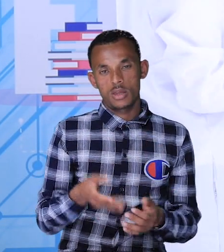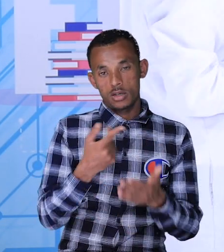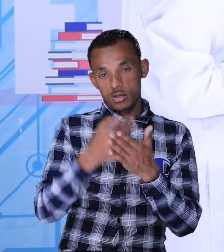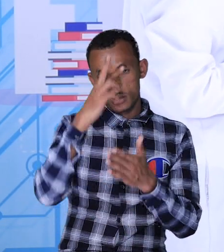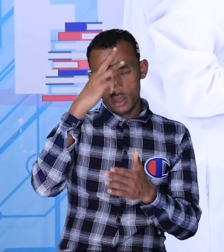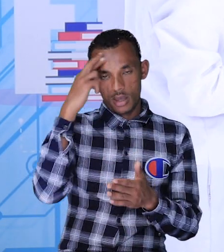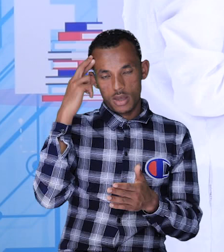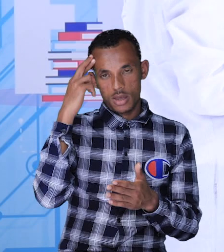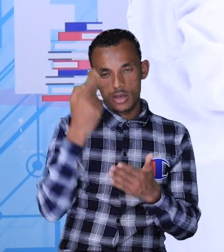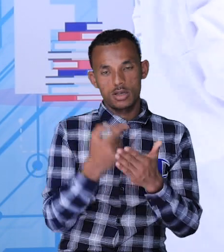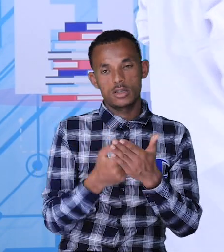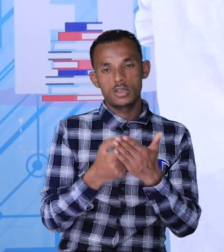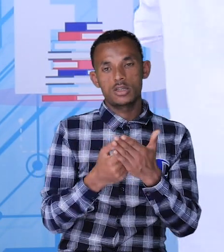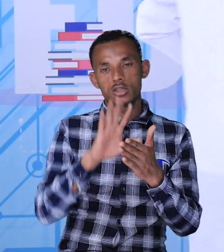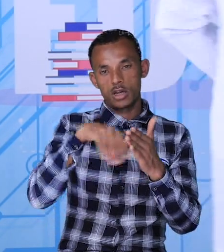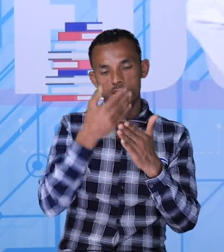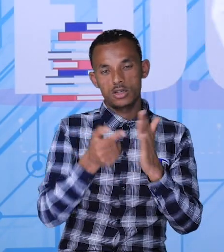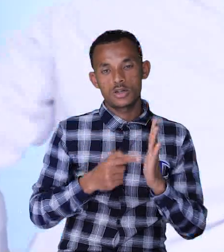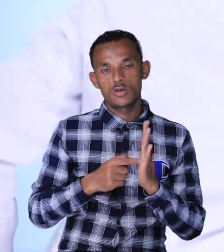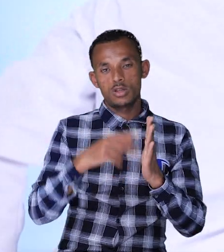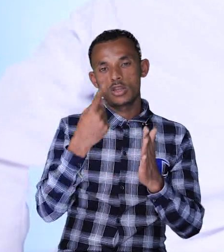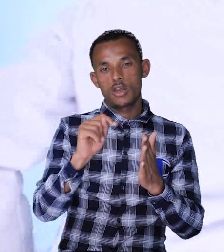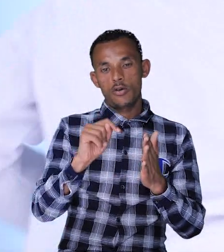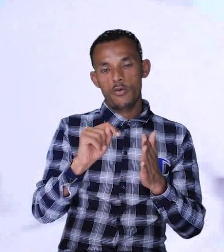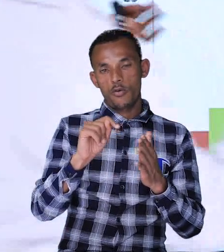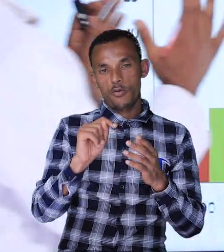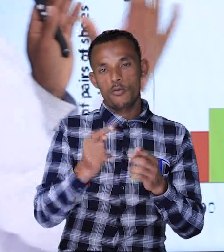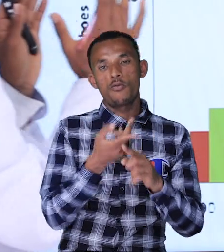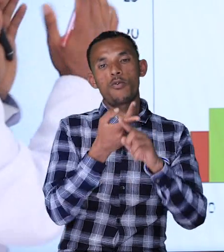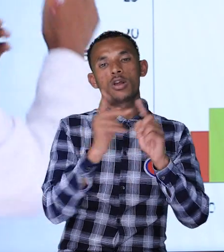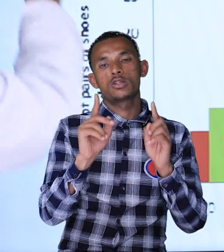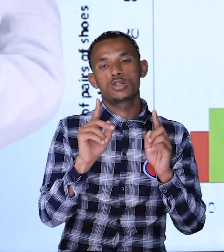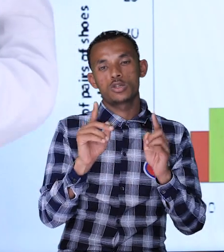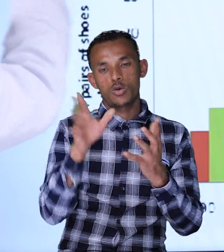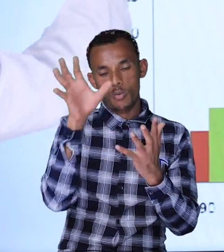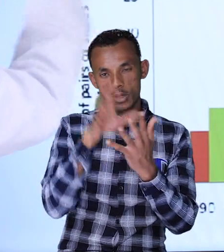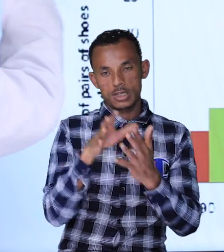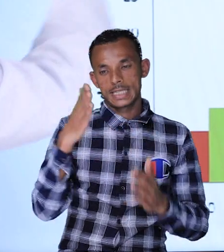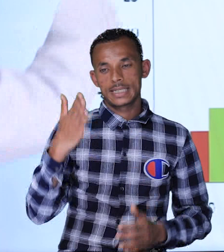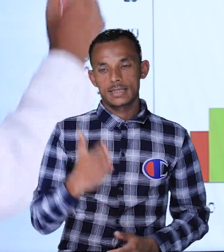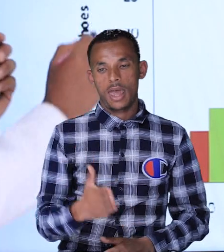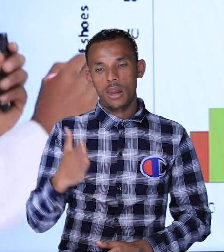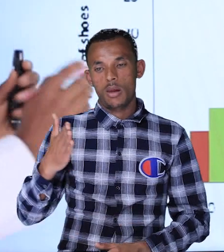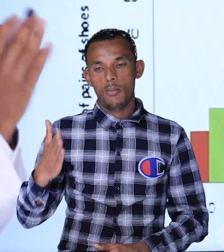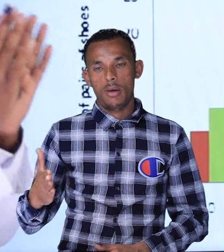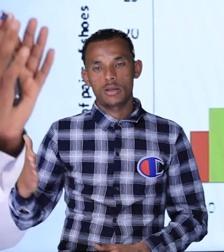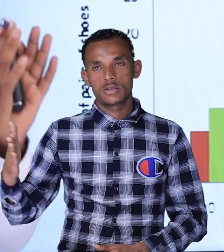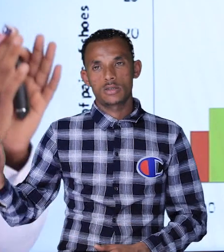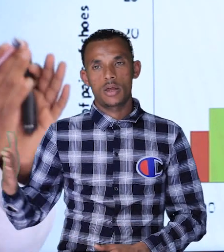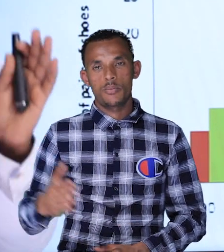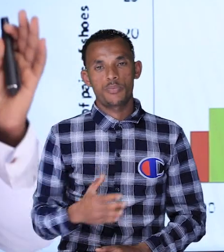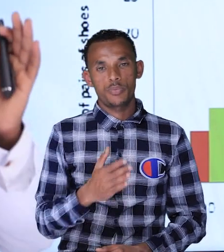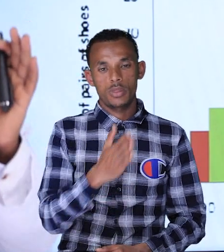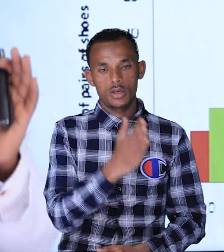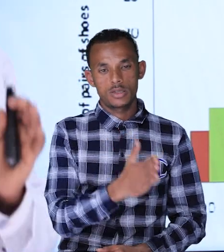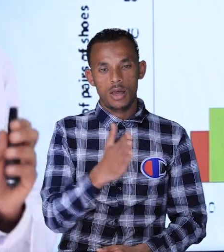this case, this chart shows the various components side by side. Okay, it shows the various